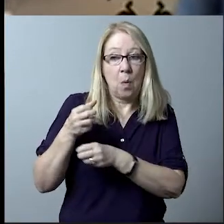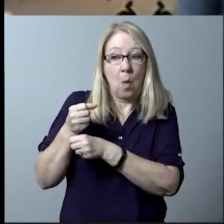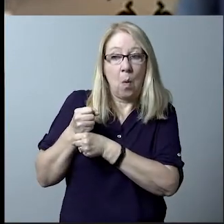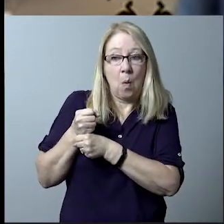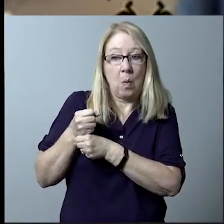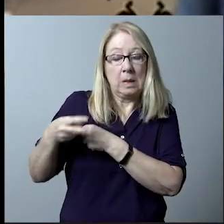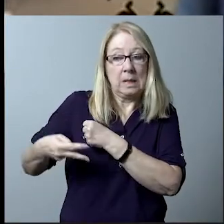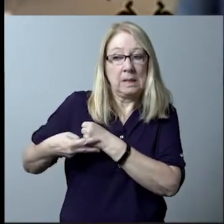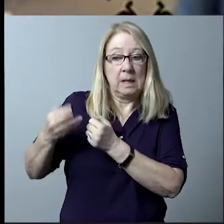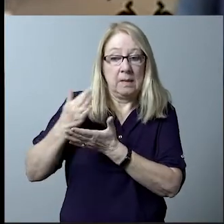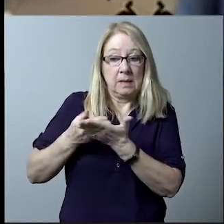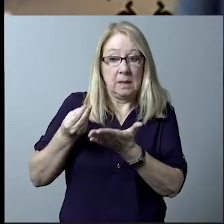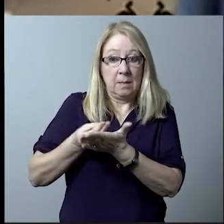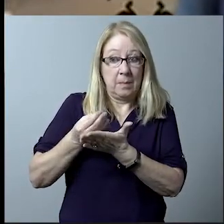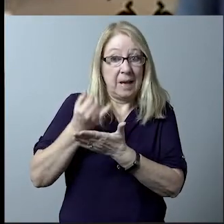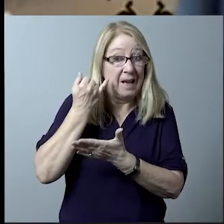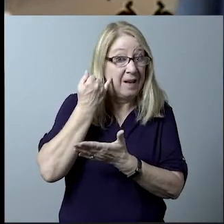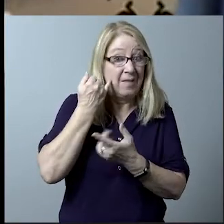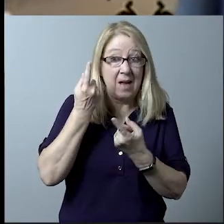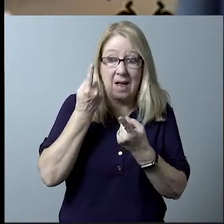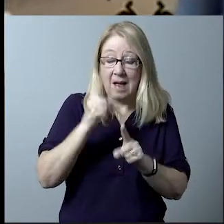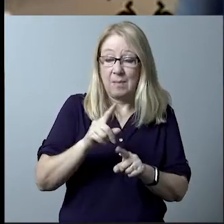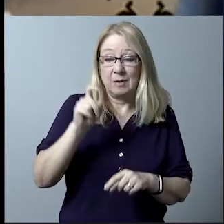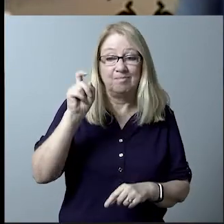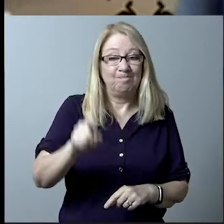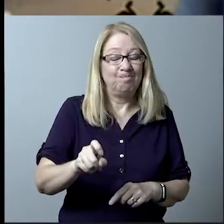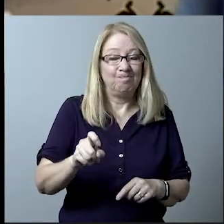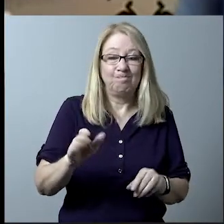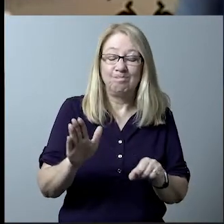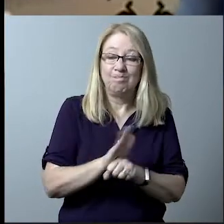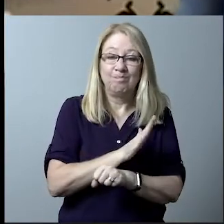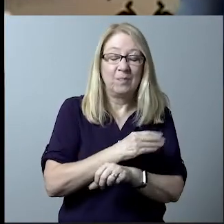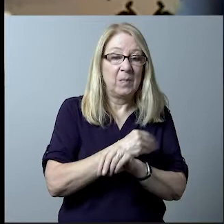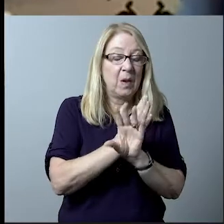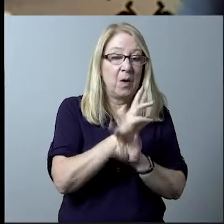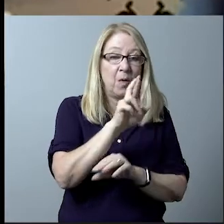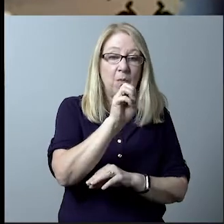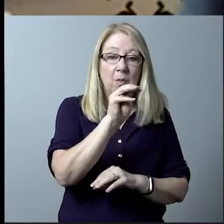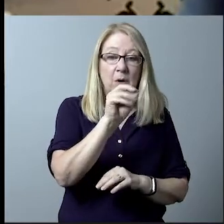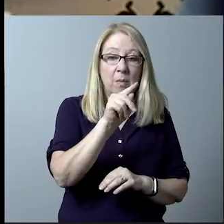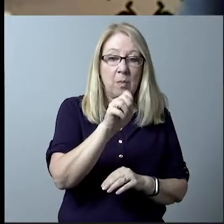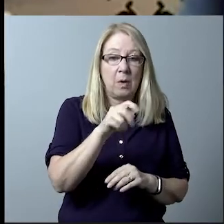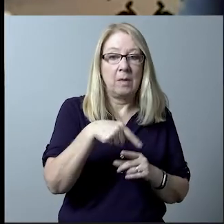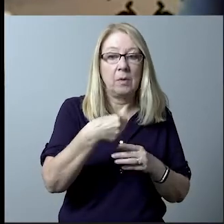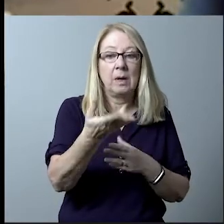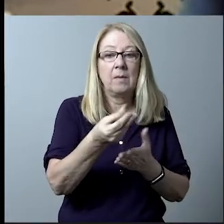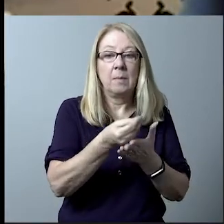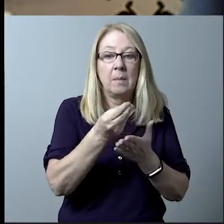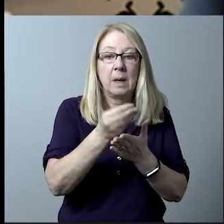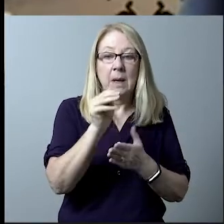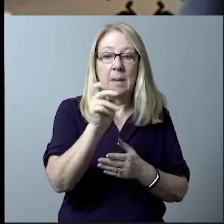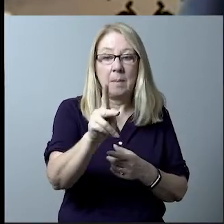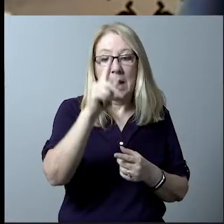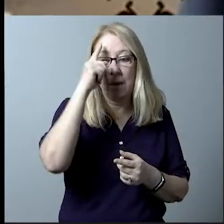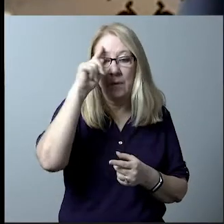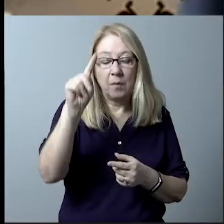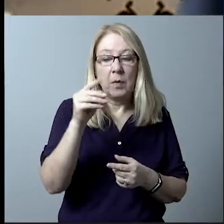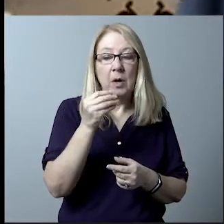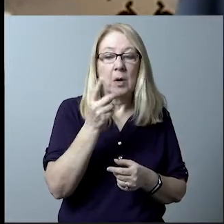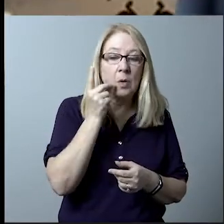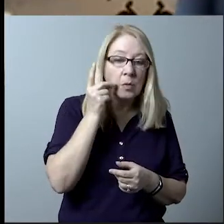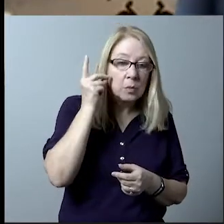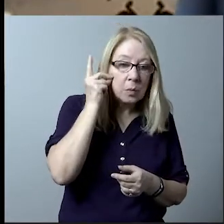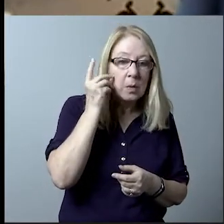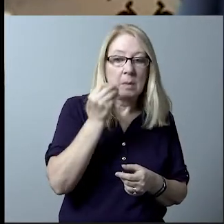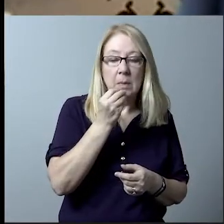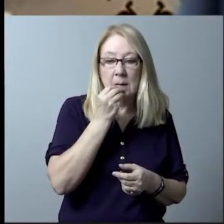must hold significant monies back in case we have to go fully remote and potentially refund money to our students for housing